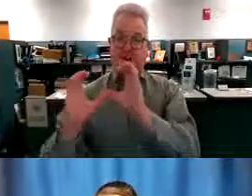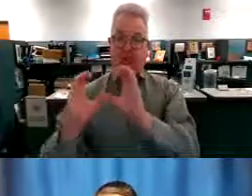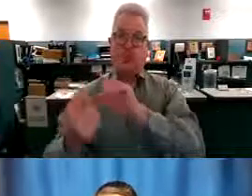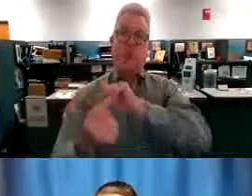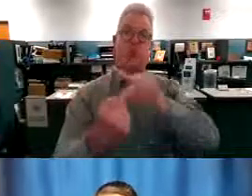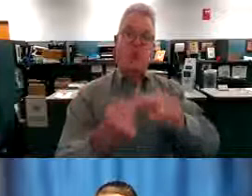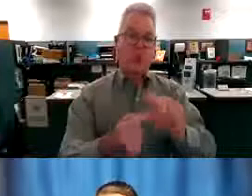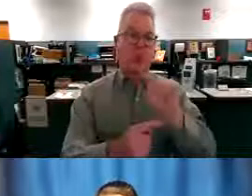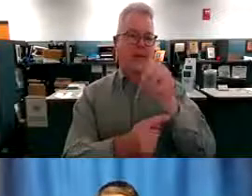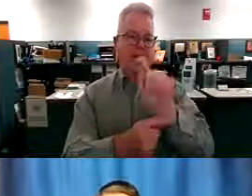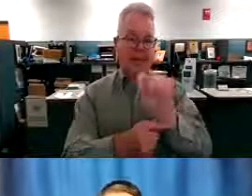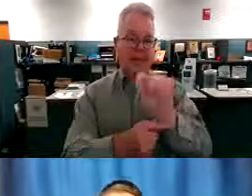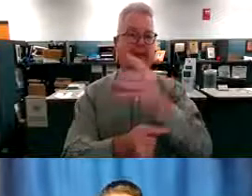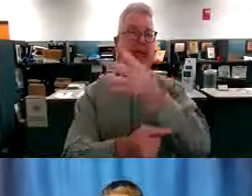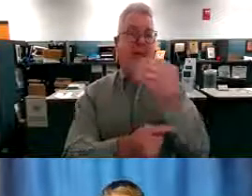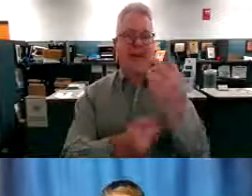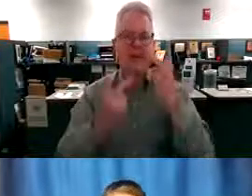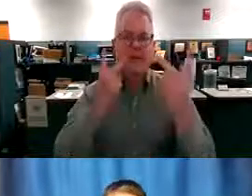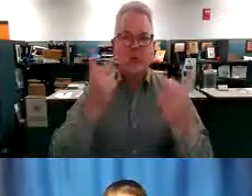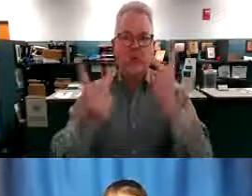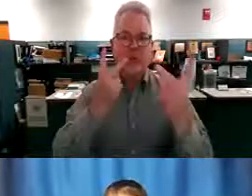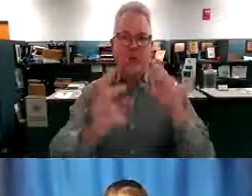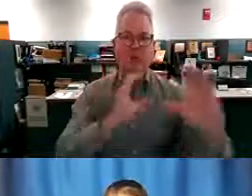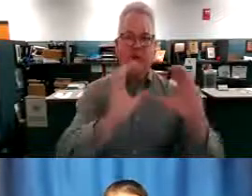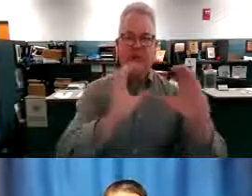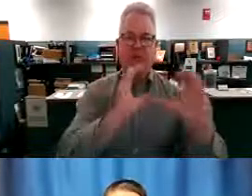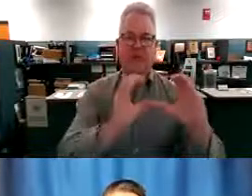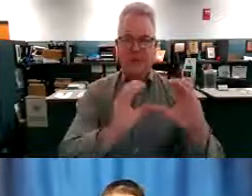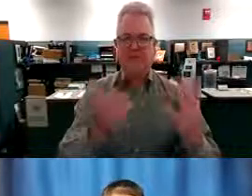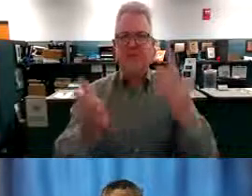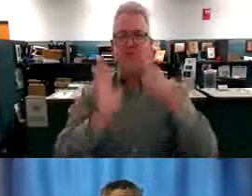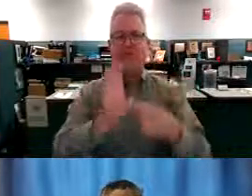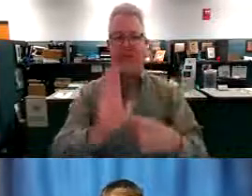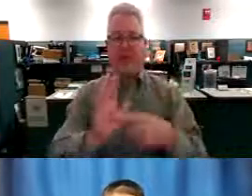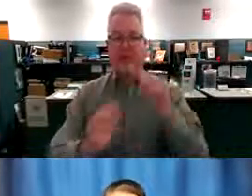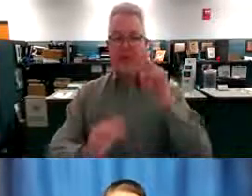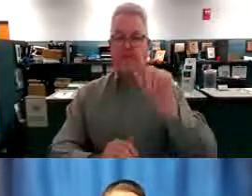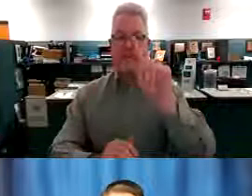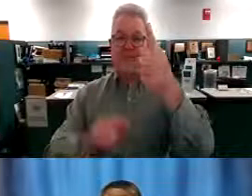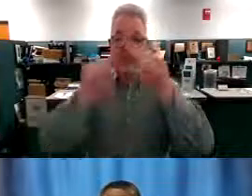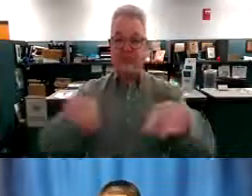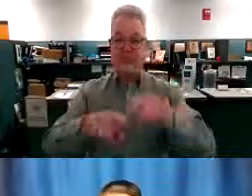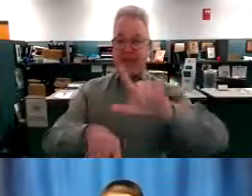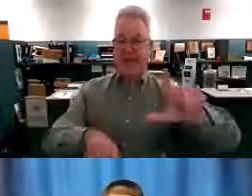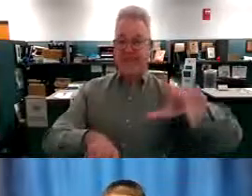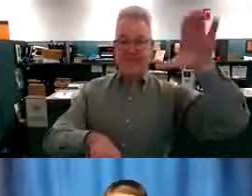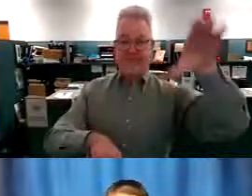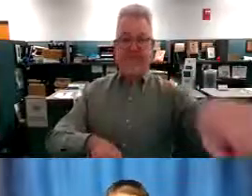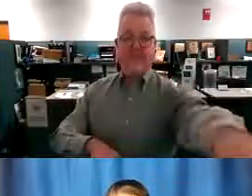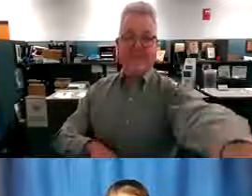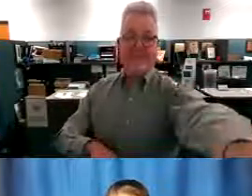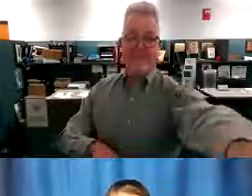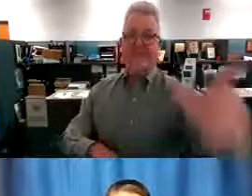there was some transition of text services to visual services, text communication to